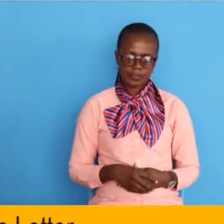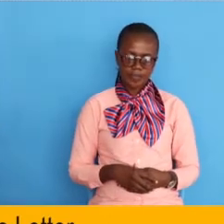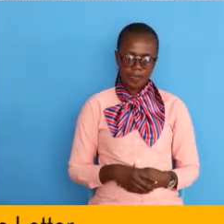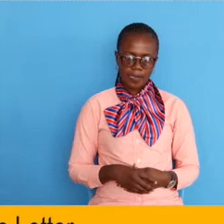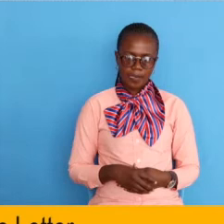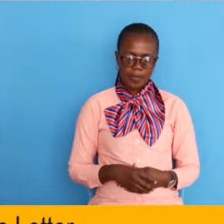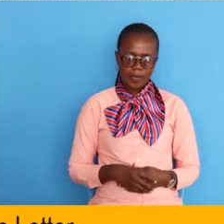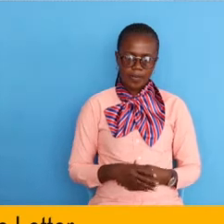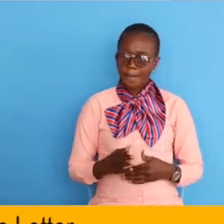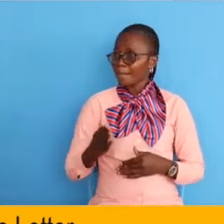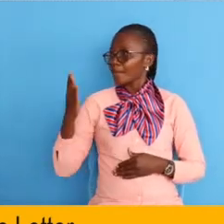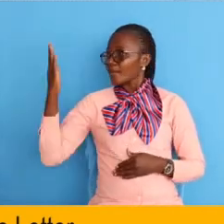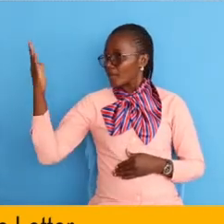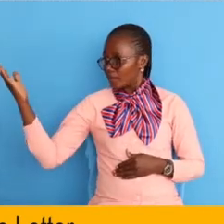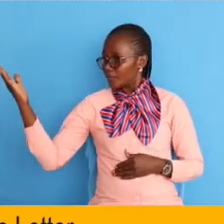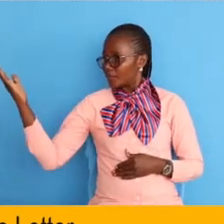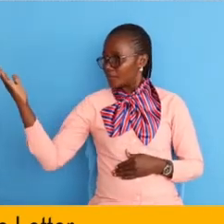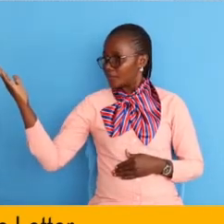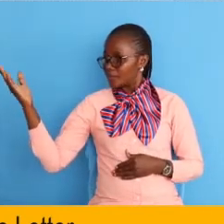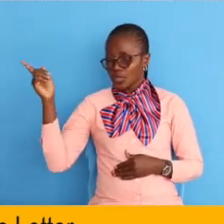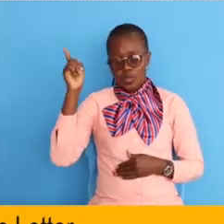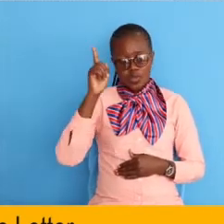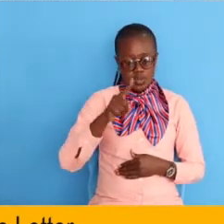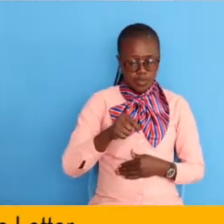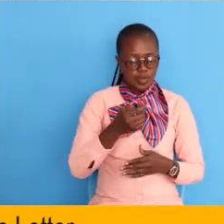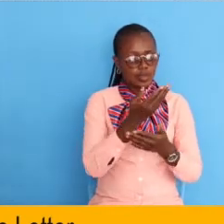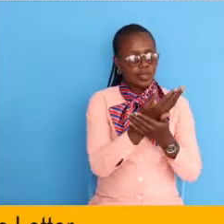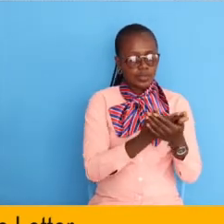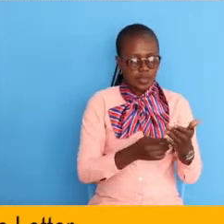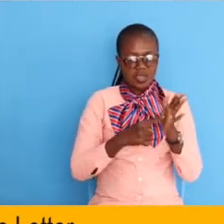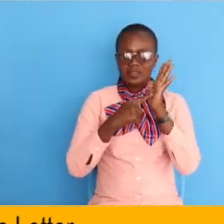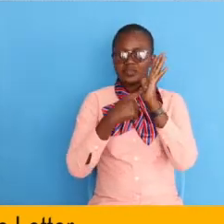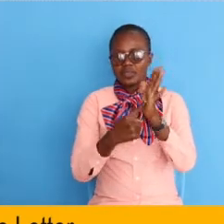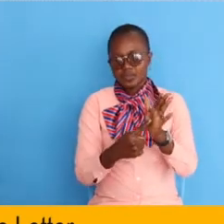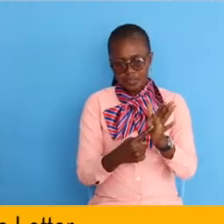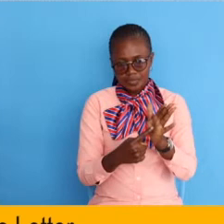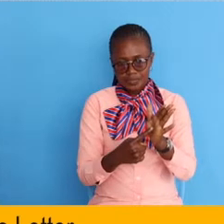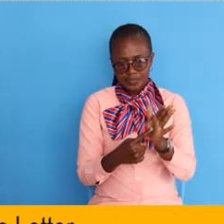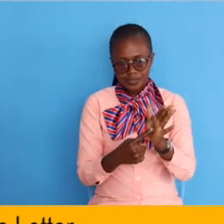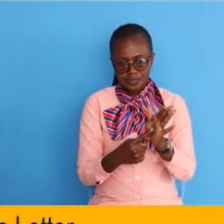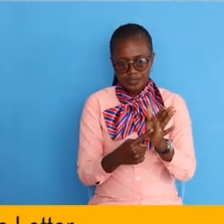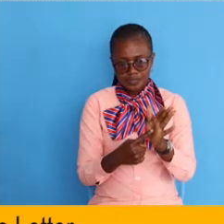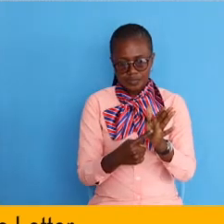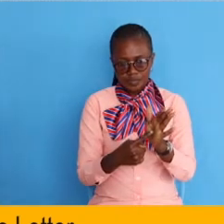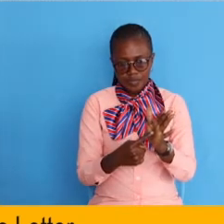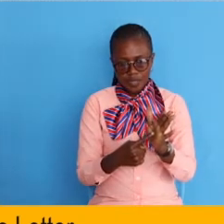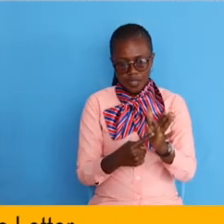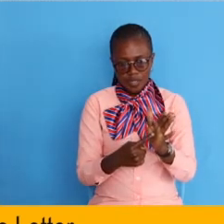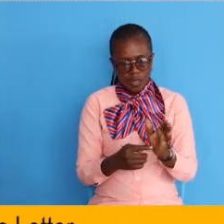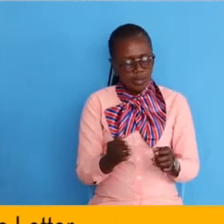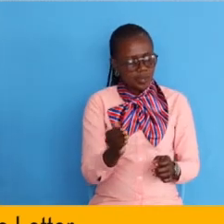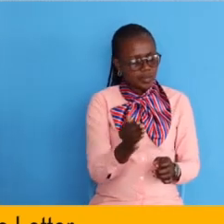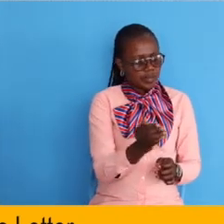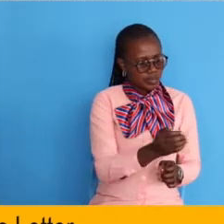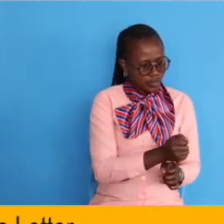Now here we have this sample letter that I took it from one of the person who